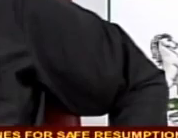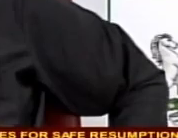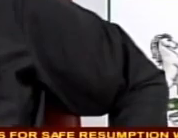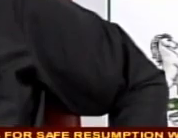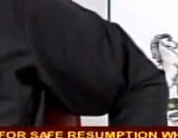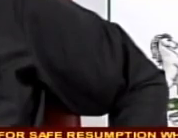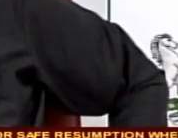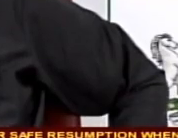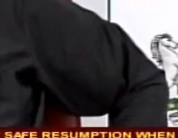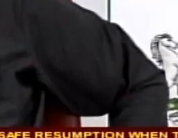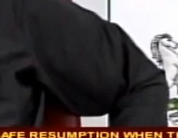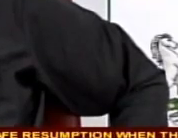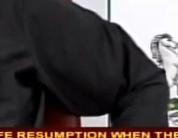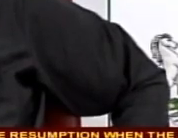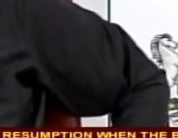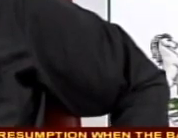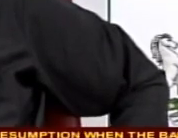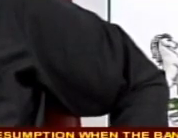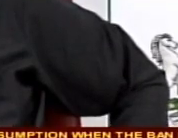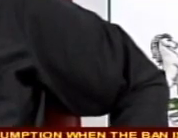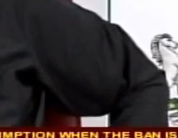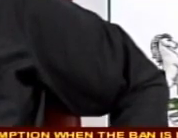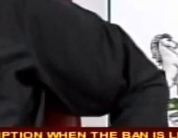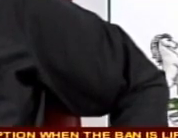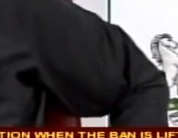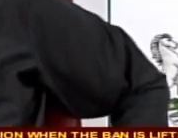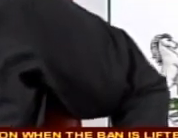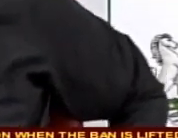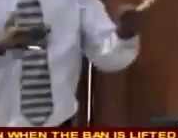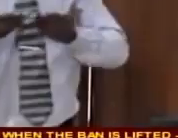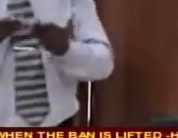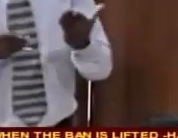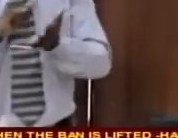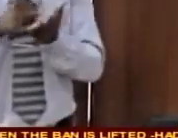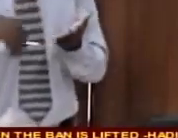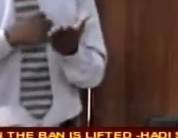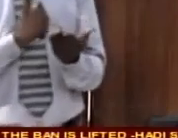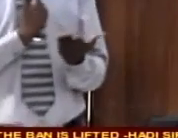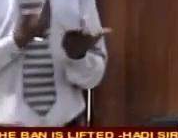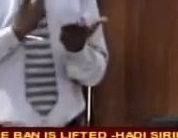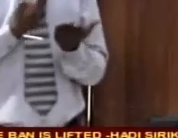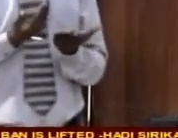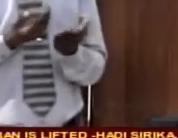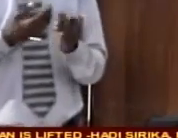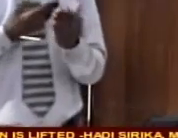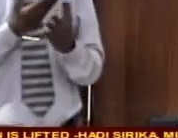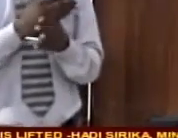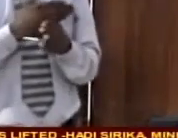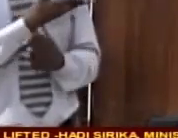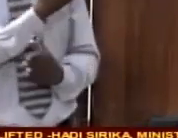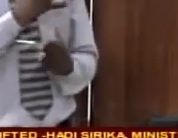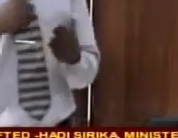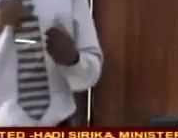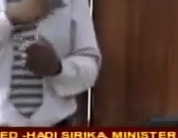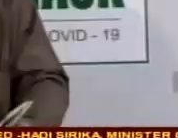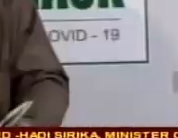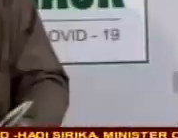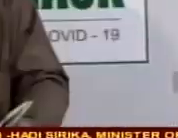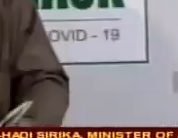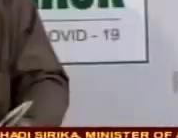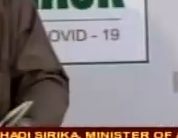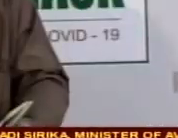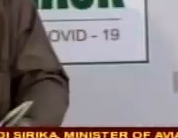that different people are bringing forth that they have for this coronavirus, okay, between you and the Minister of Health, really? And